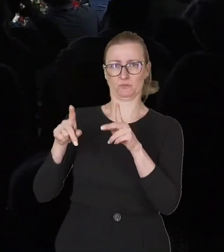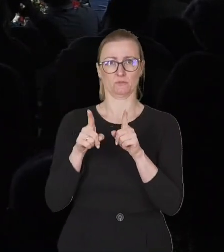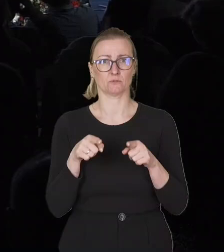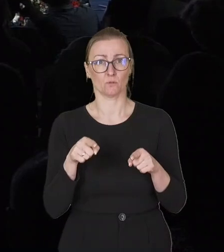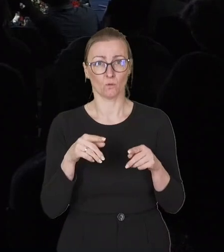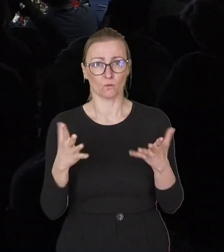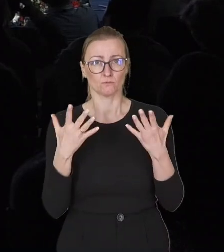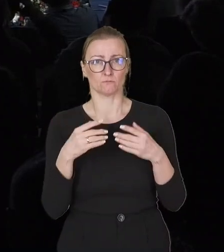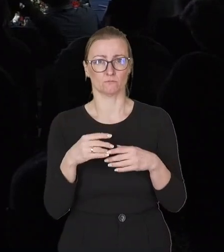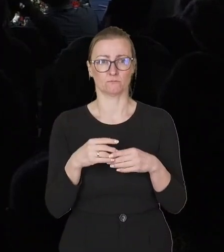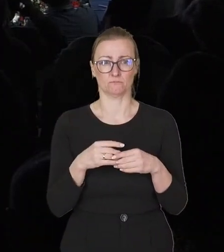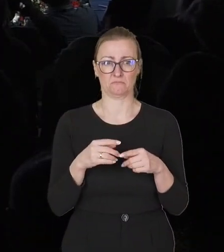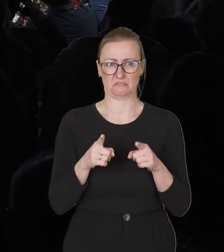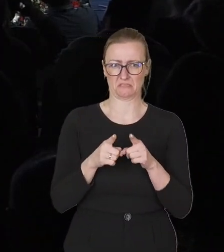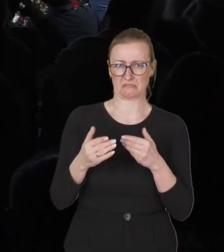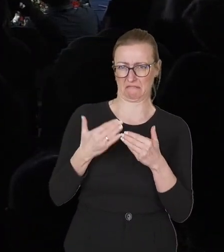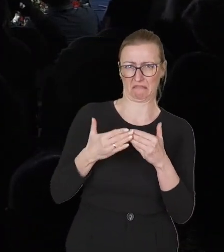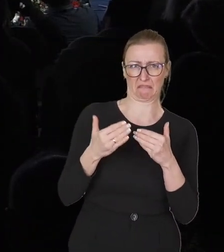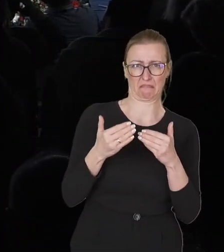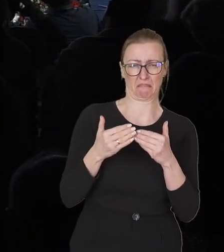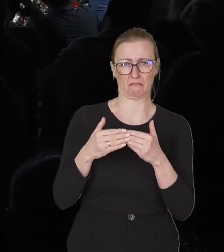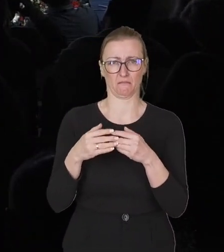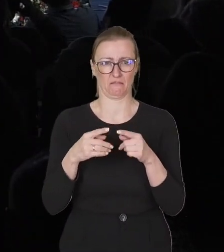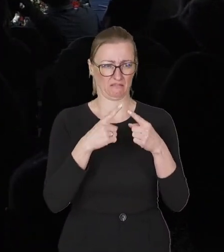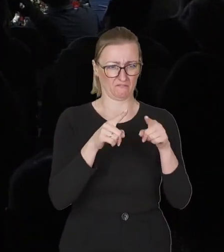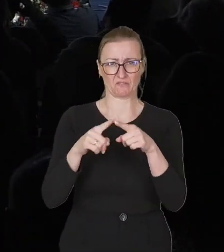perspective? What hampers your development on the single market?